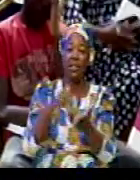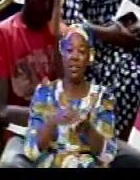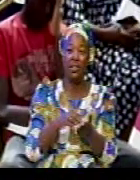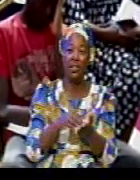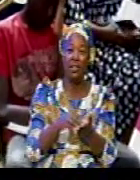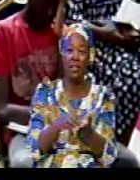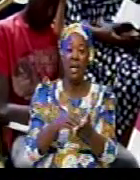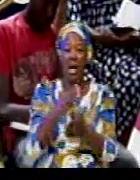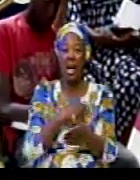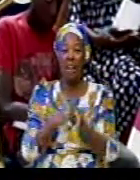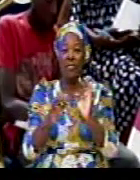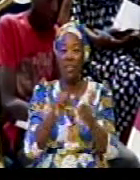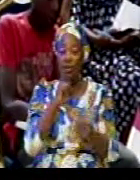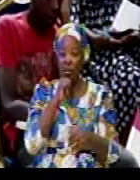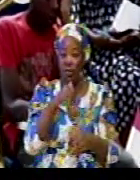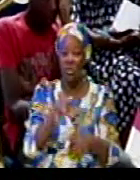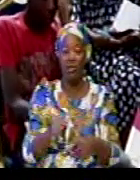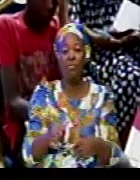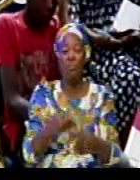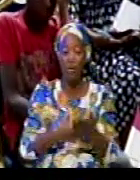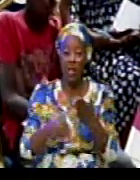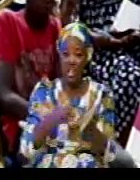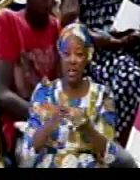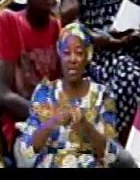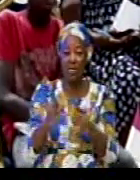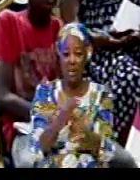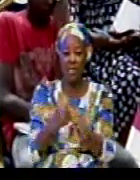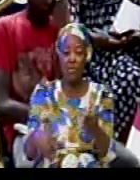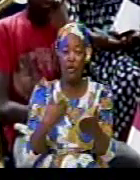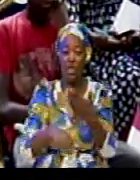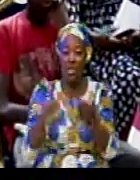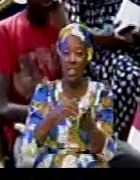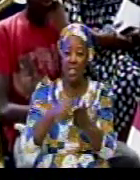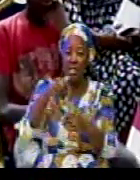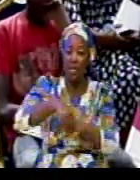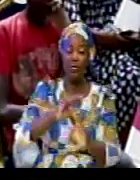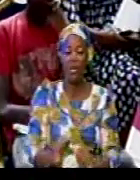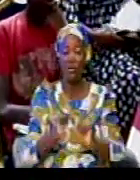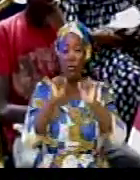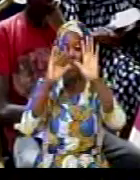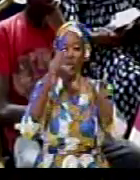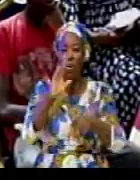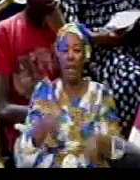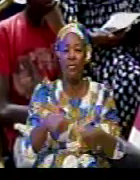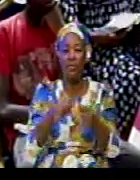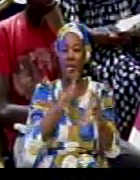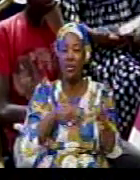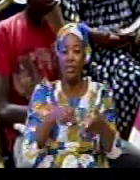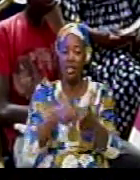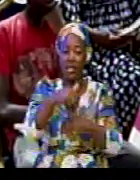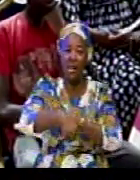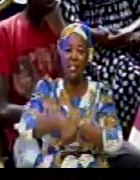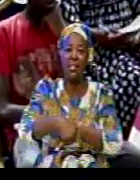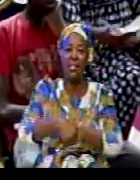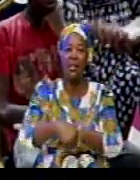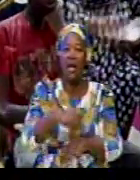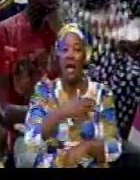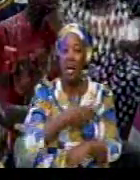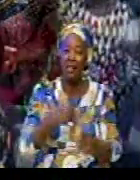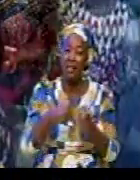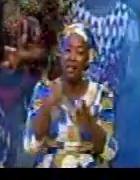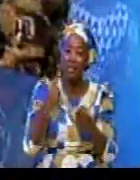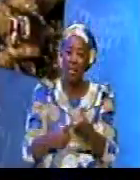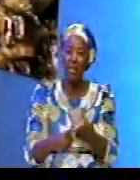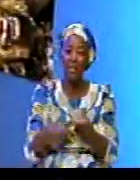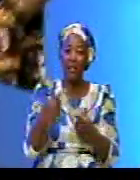God, you, as you are born again, and if you have not been born again, you are getting born again tonight. You are surrendering